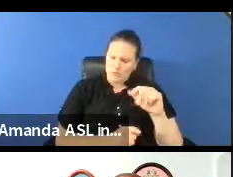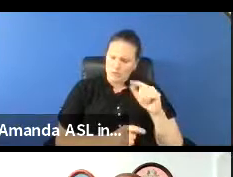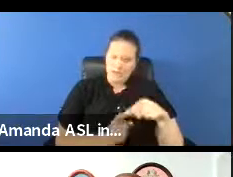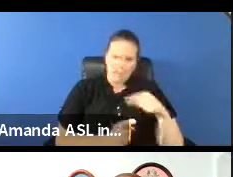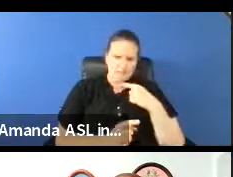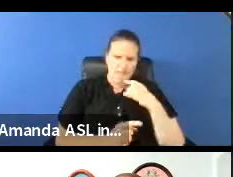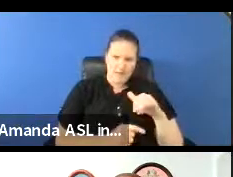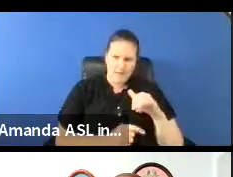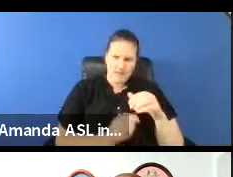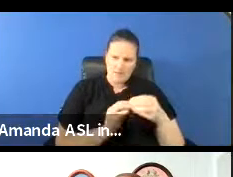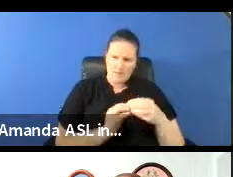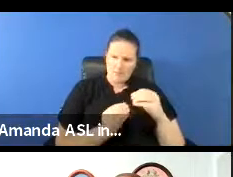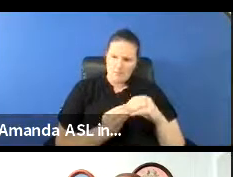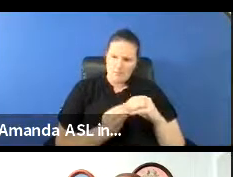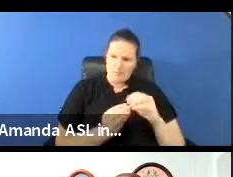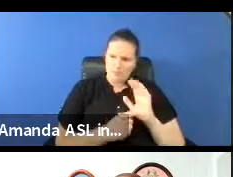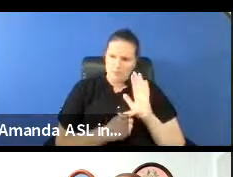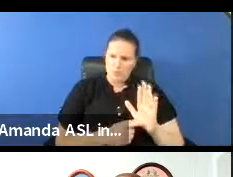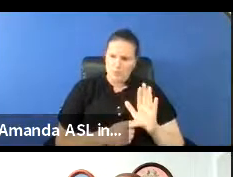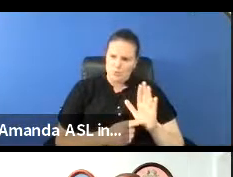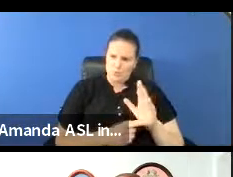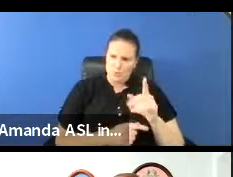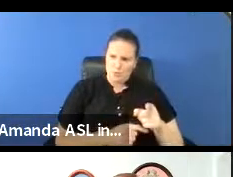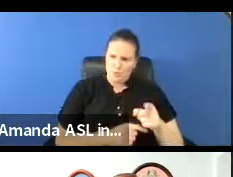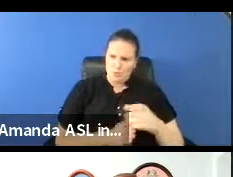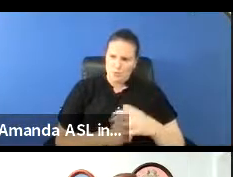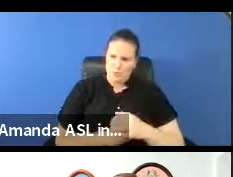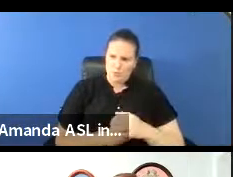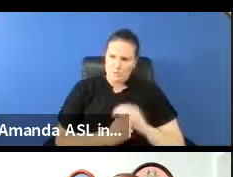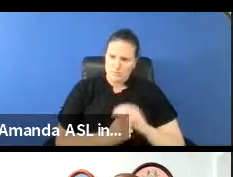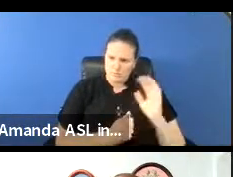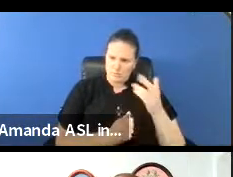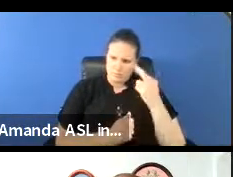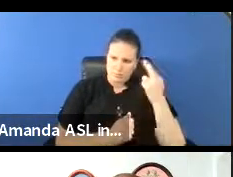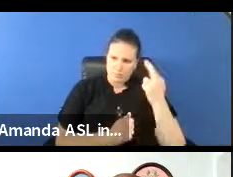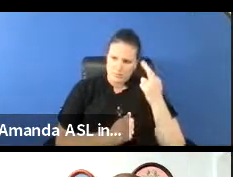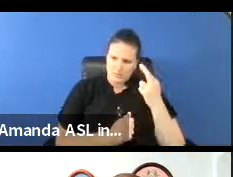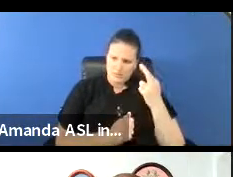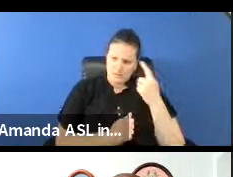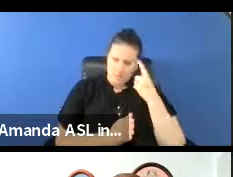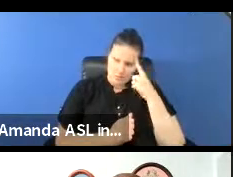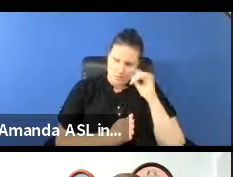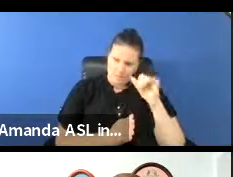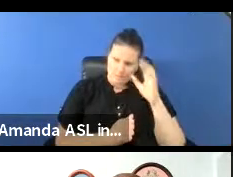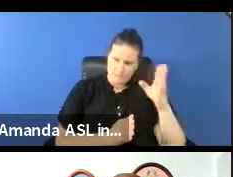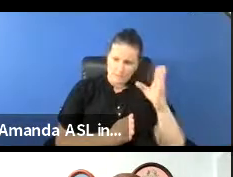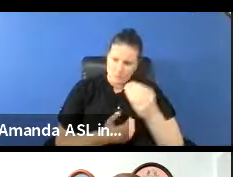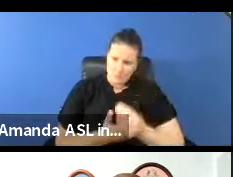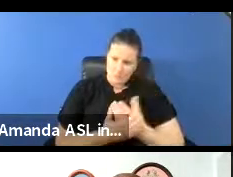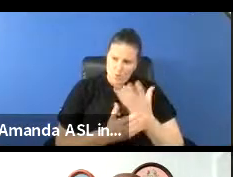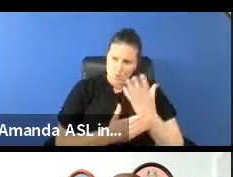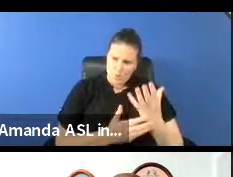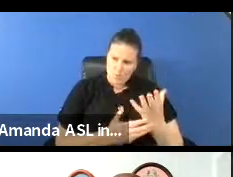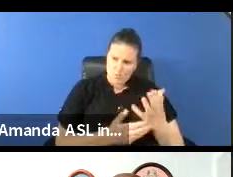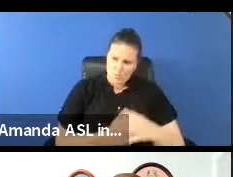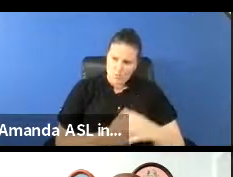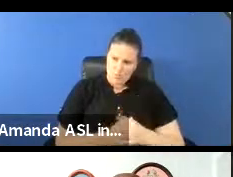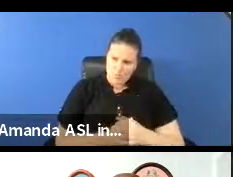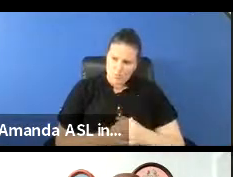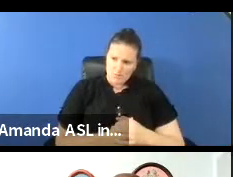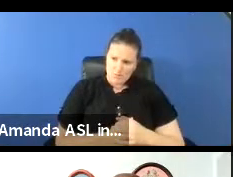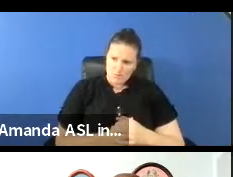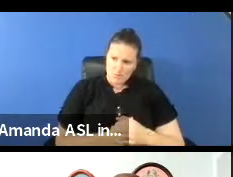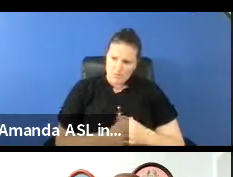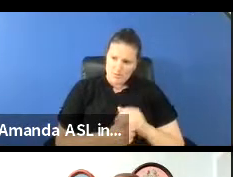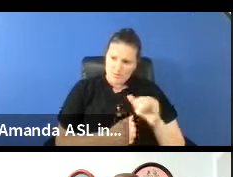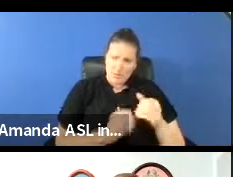Were those numbers that were presented then, did they seem realistic to you as far as the future growth, or are we having